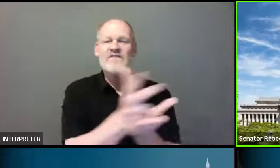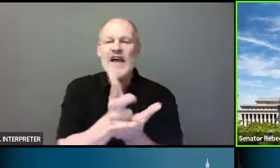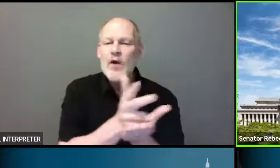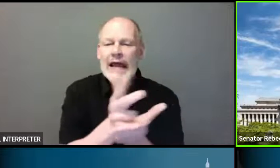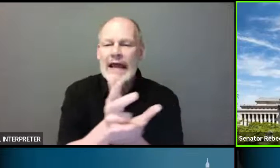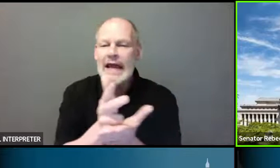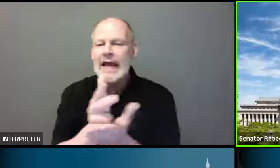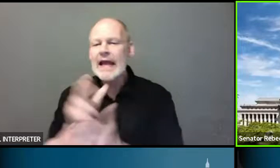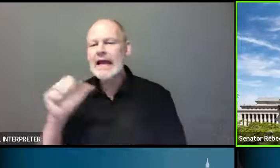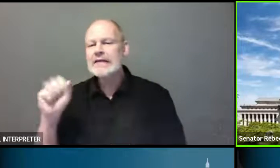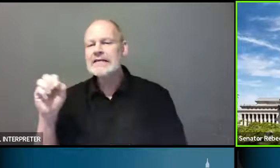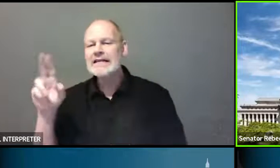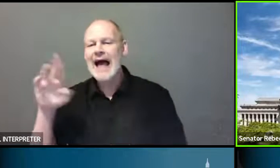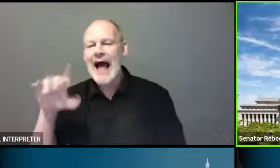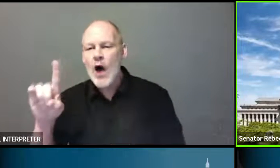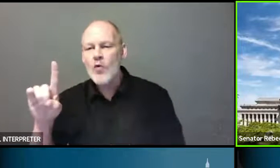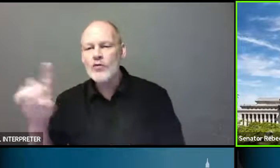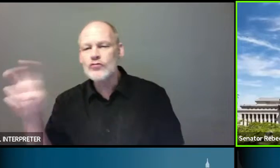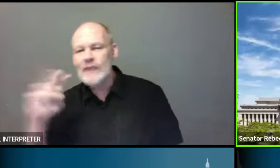buses.